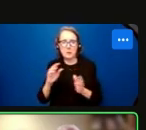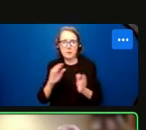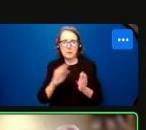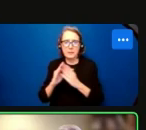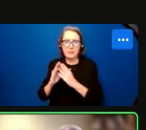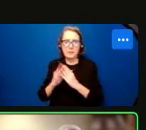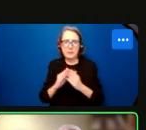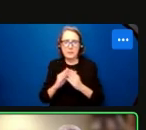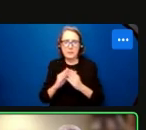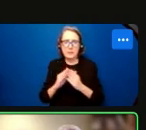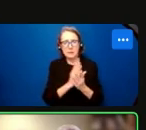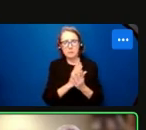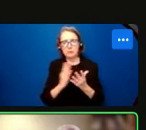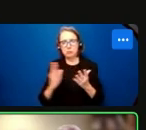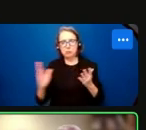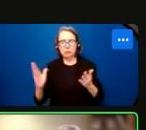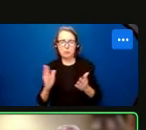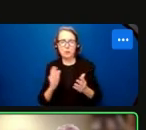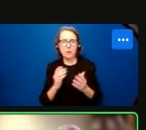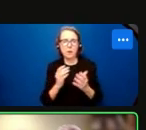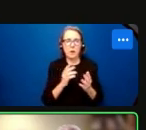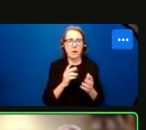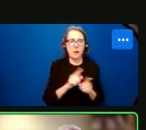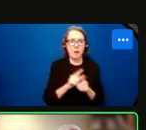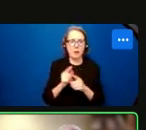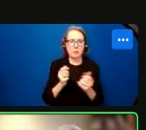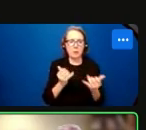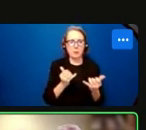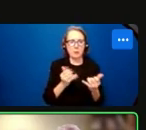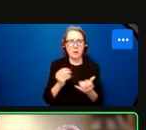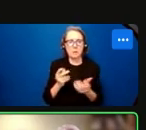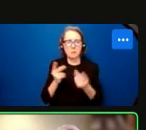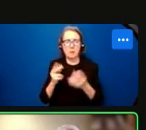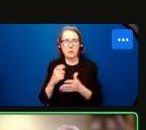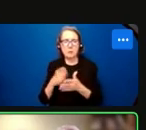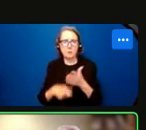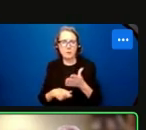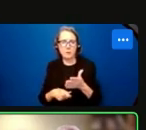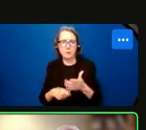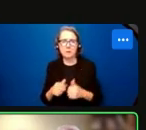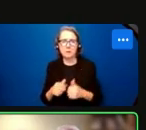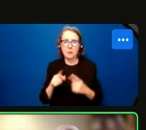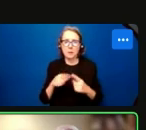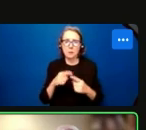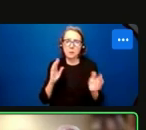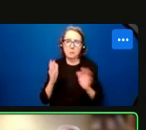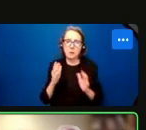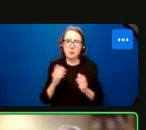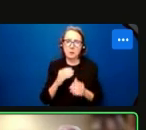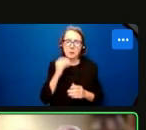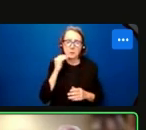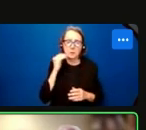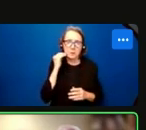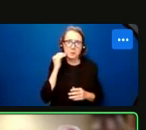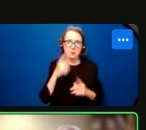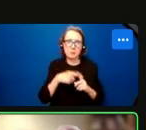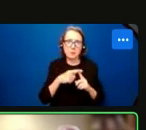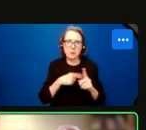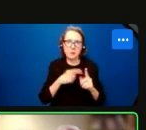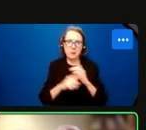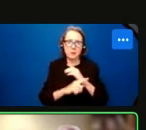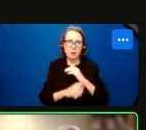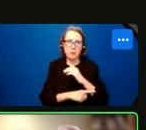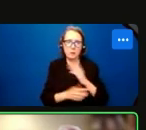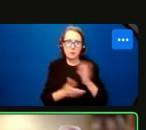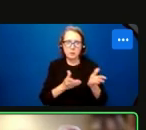current and proposed rates for 35-gallon service in Salem. When comparing the residential monthly garbage service to